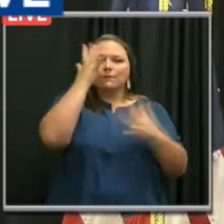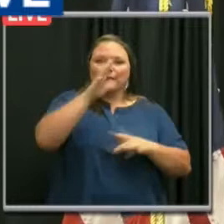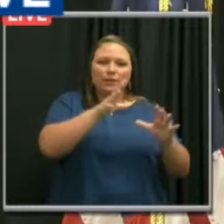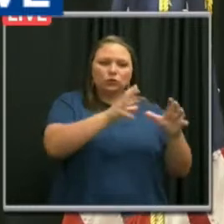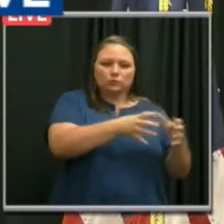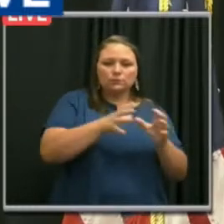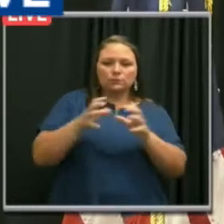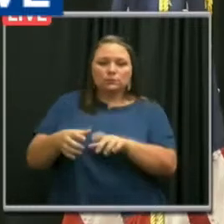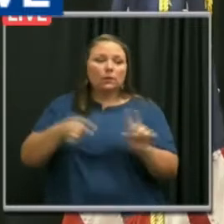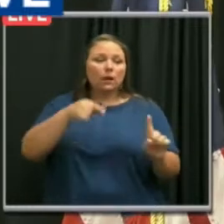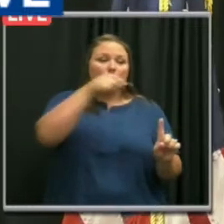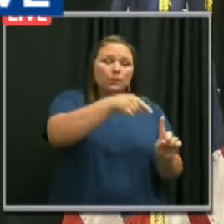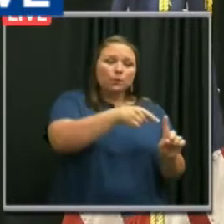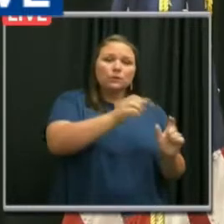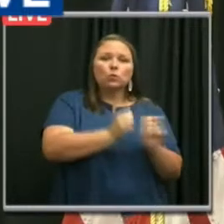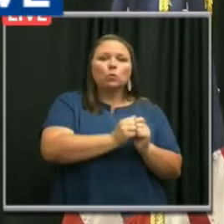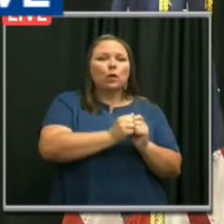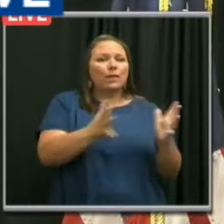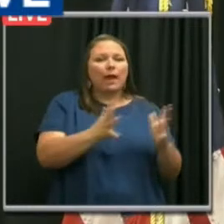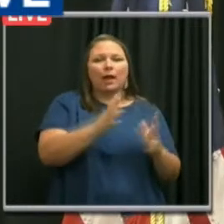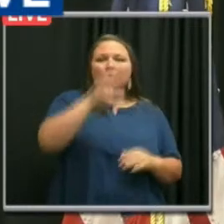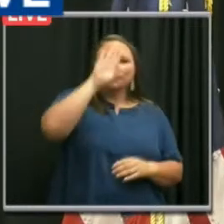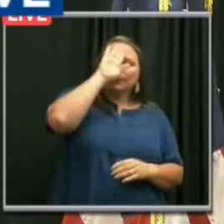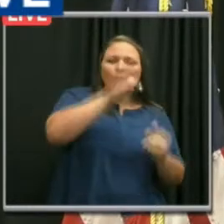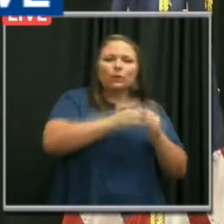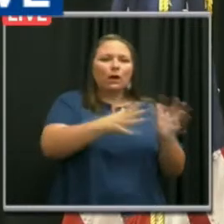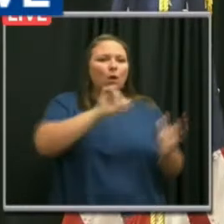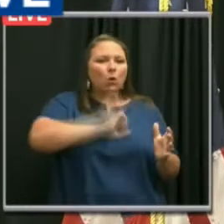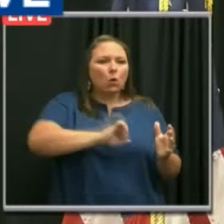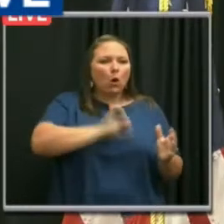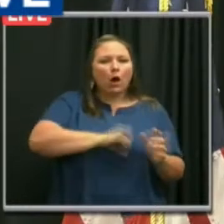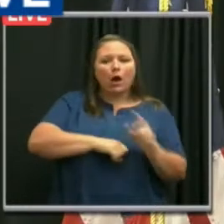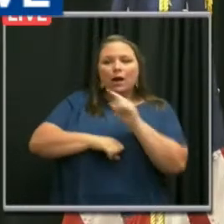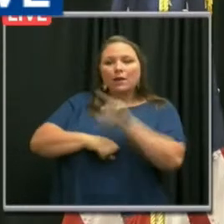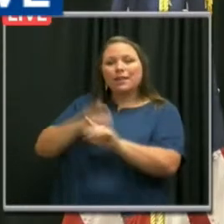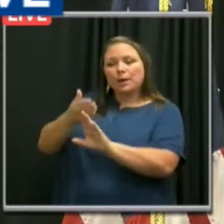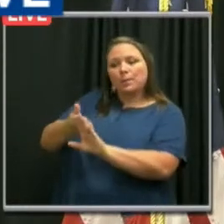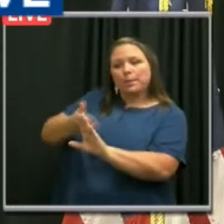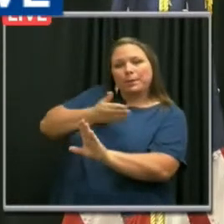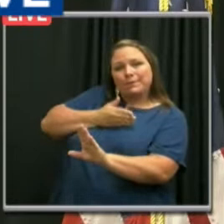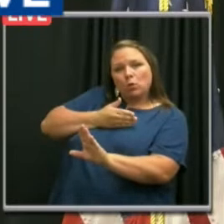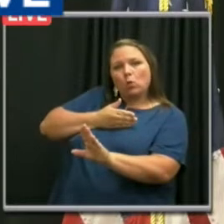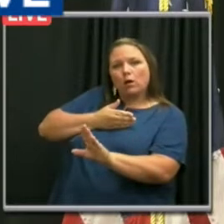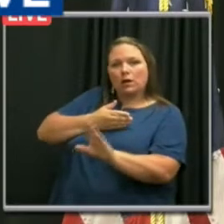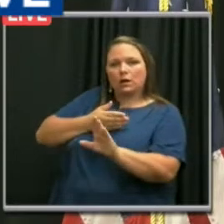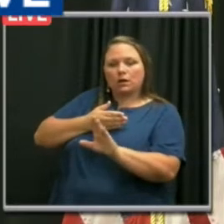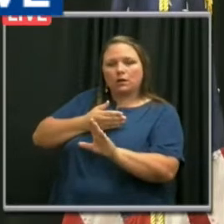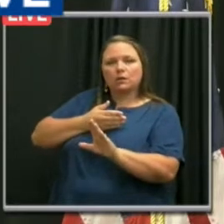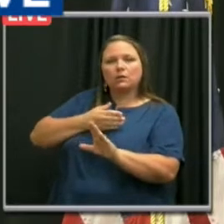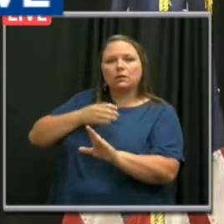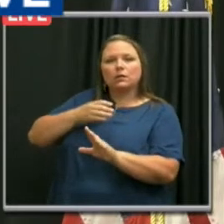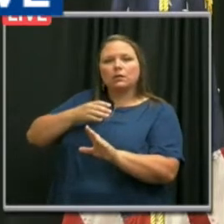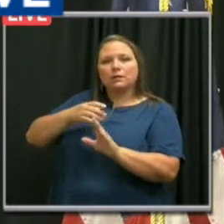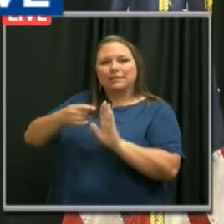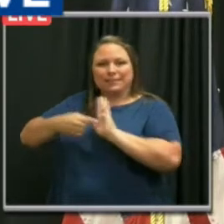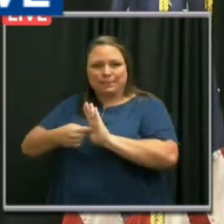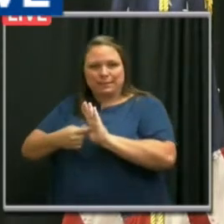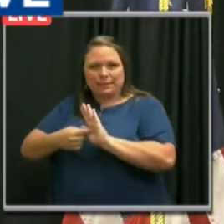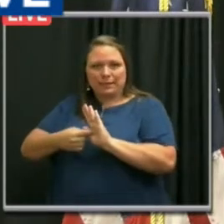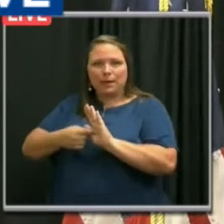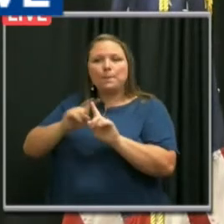There are individuals that are truly asymptomatic and individuals that are pre-symptomatic that manifest as being